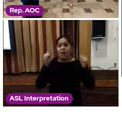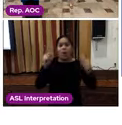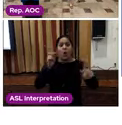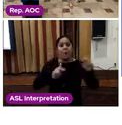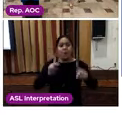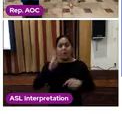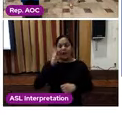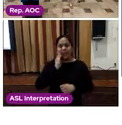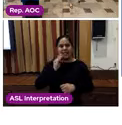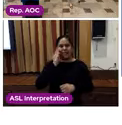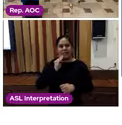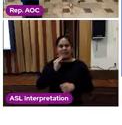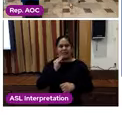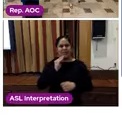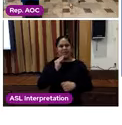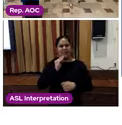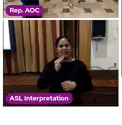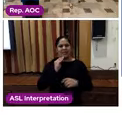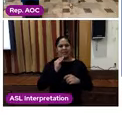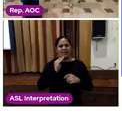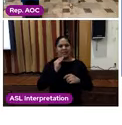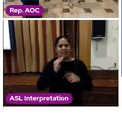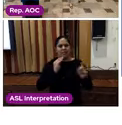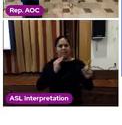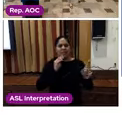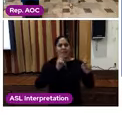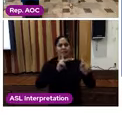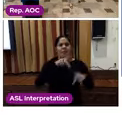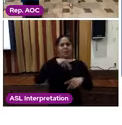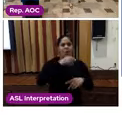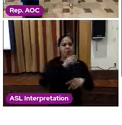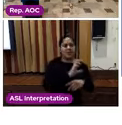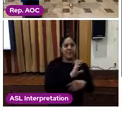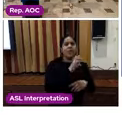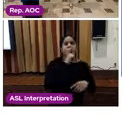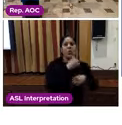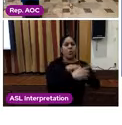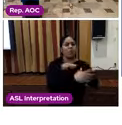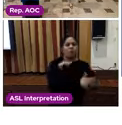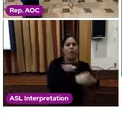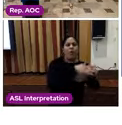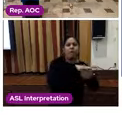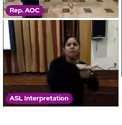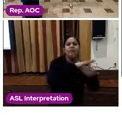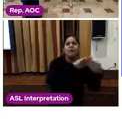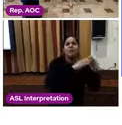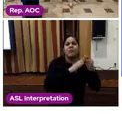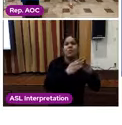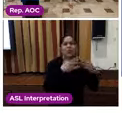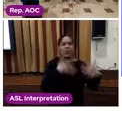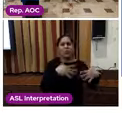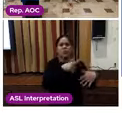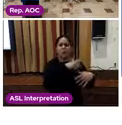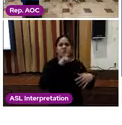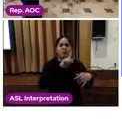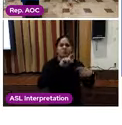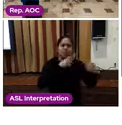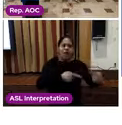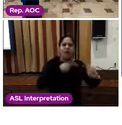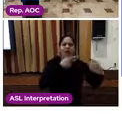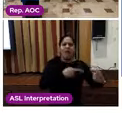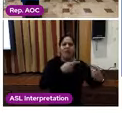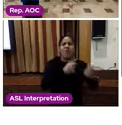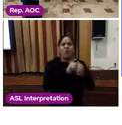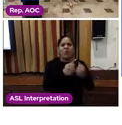of pollution that black, brown, low-income, and working-class communities do. The Bronx is one of the highest childhood asthma